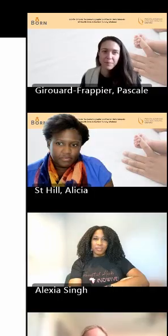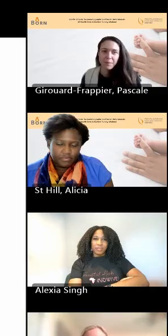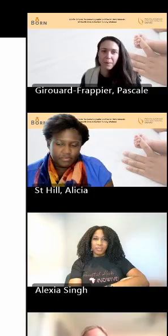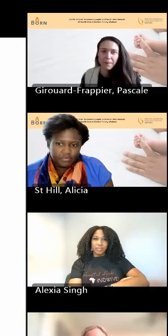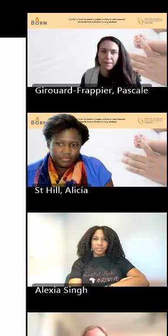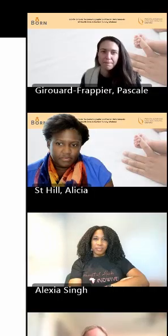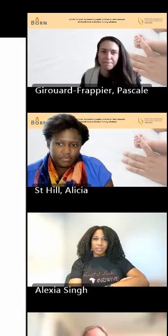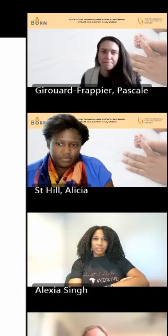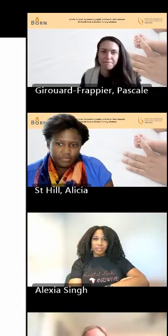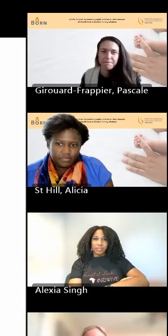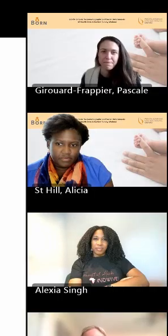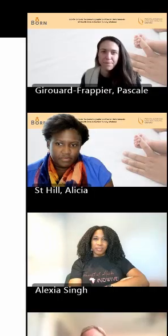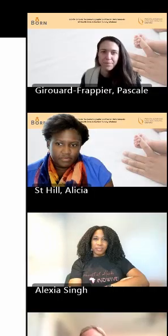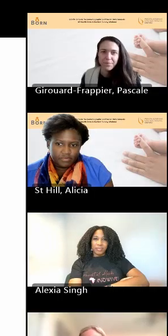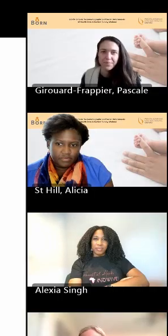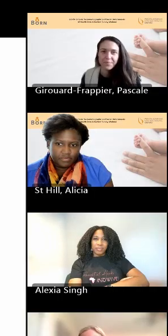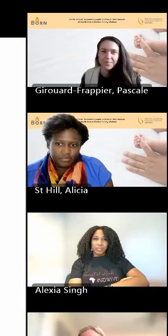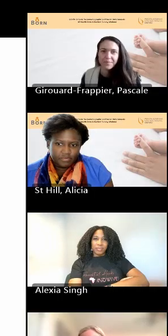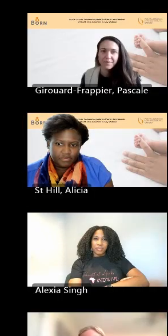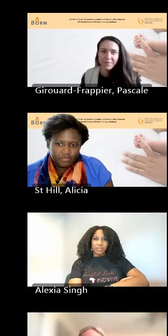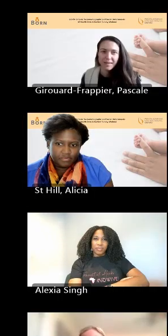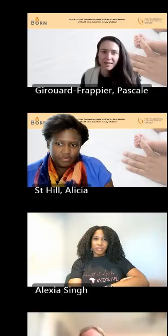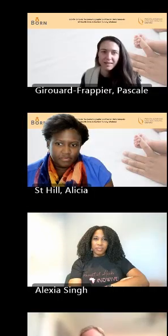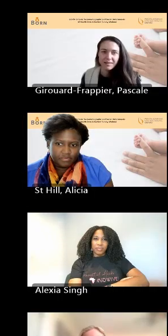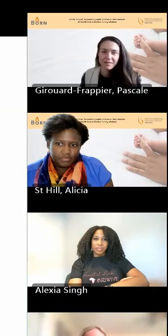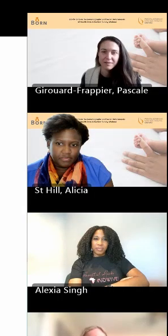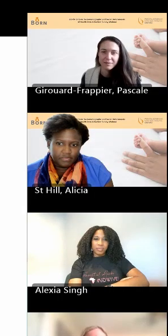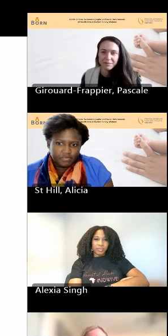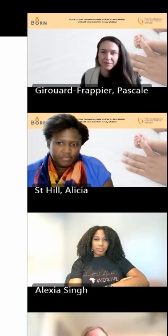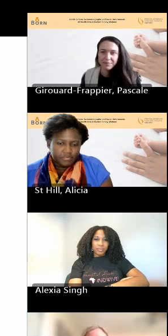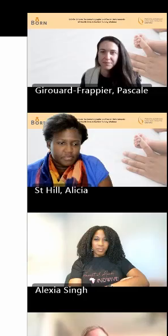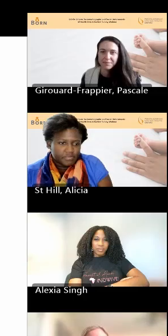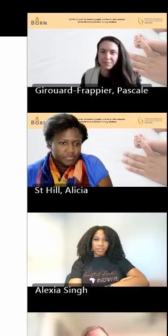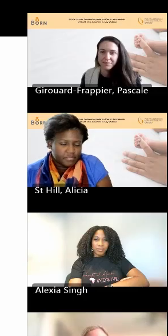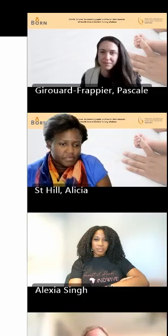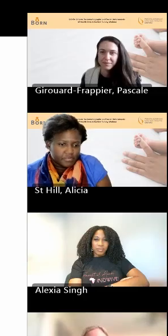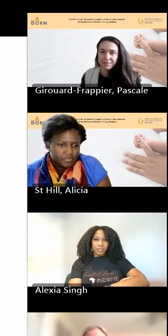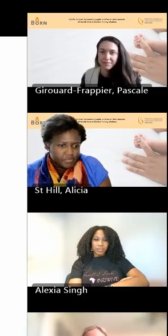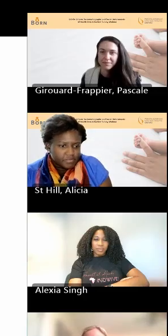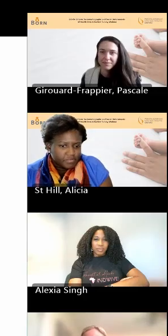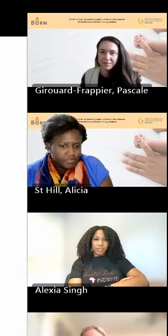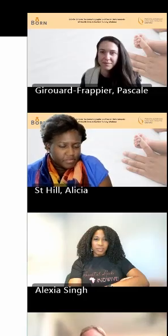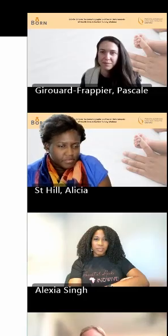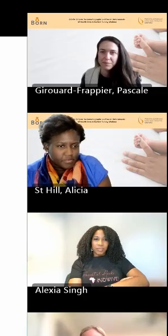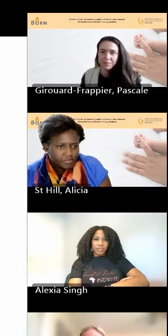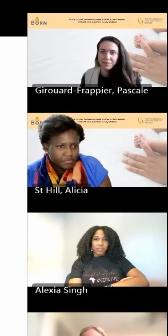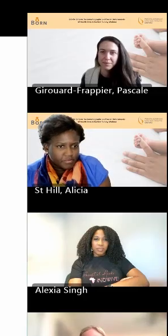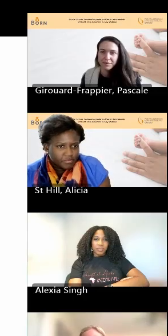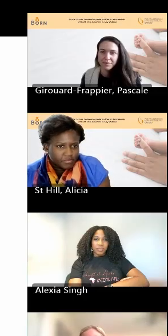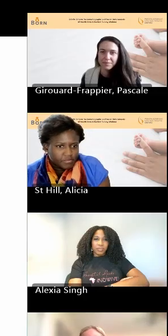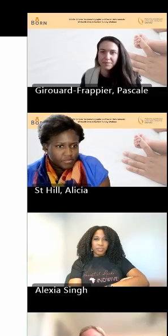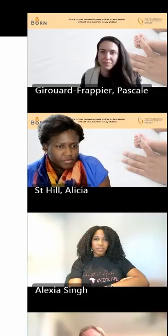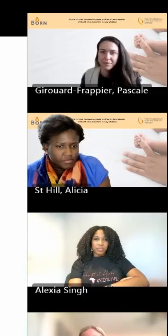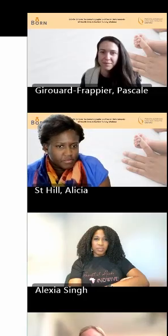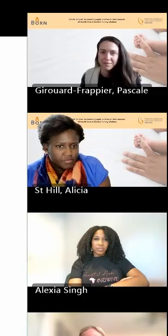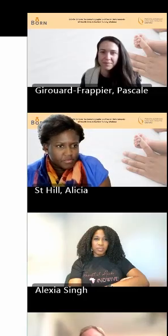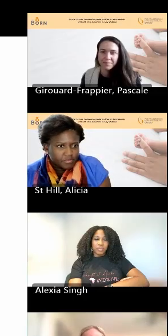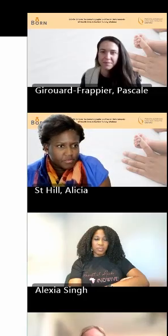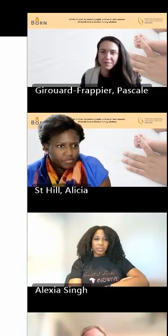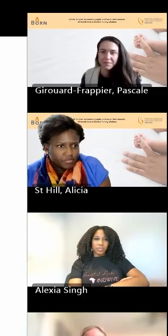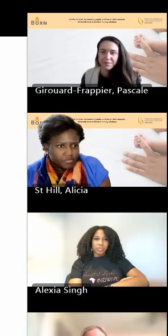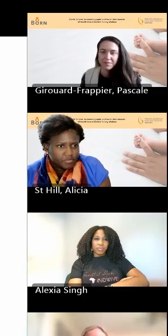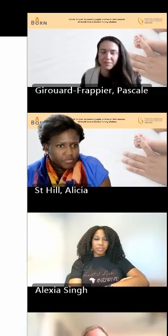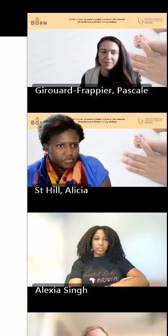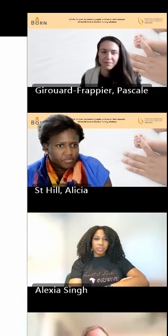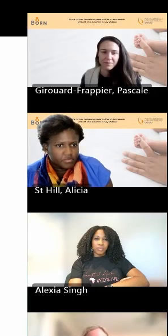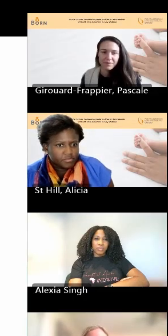is part of a broader initiative within Trillium Health Partners to consider the opportunities for us to collect sociodemographic and social determinants